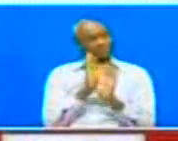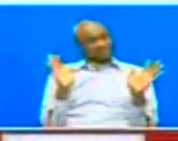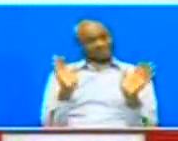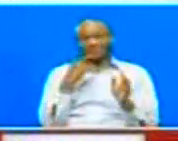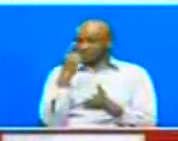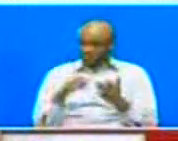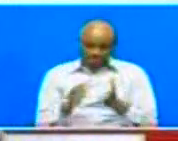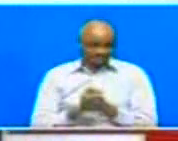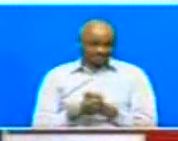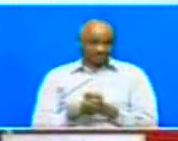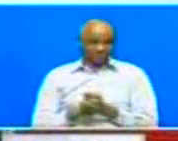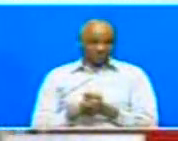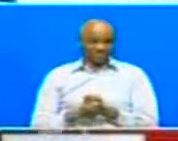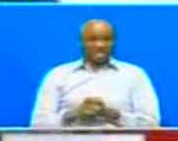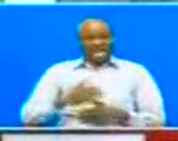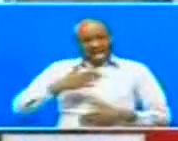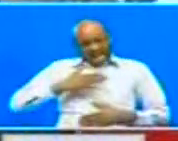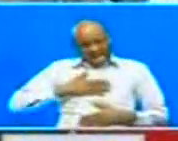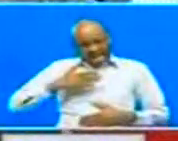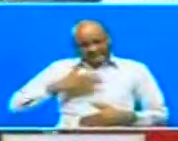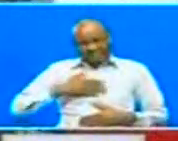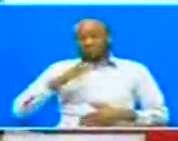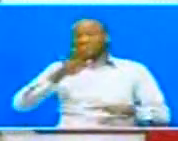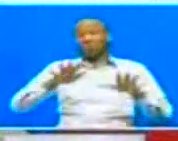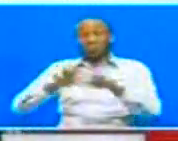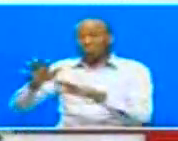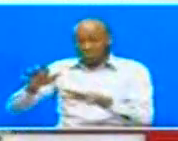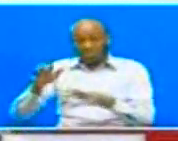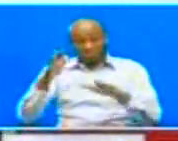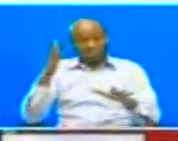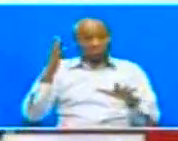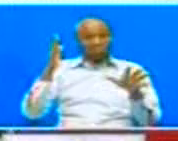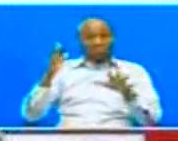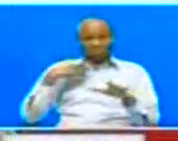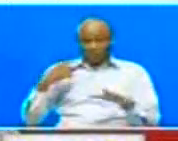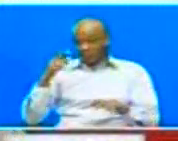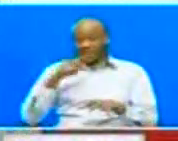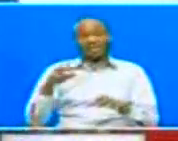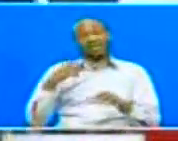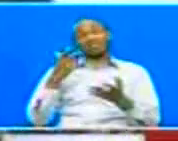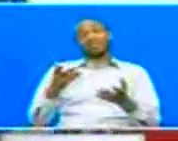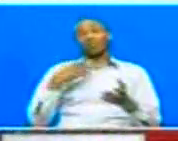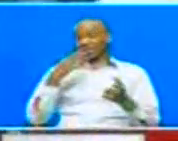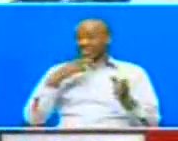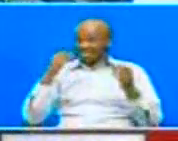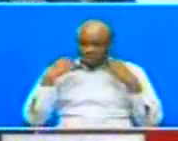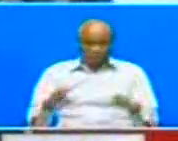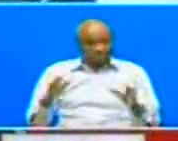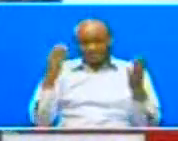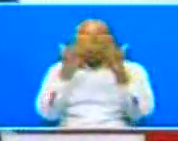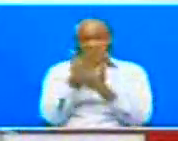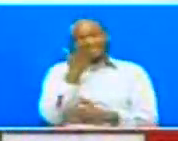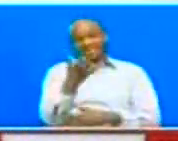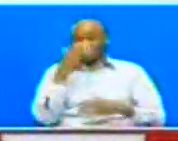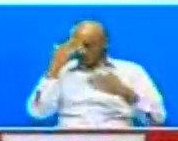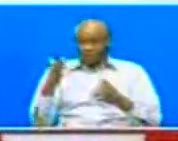this, instead of us groping in darkness, we were like now a drowning person in a pool, you know, groping and trying to get hold